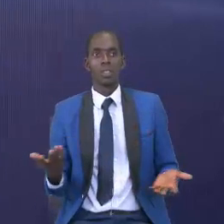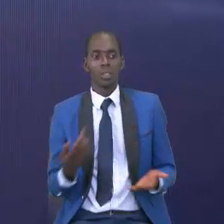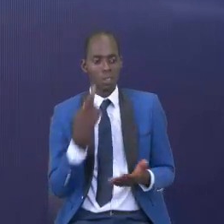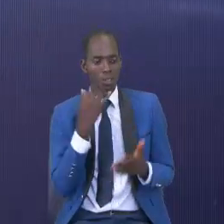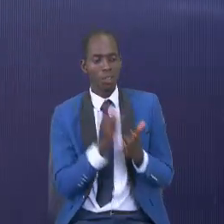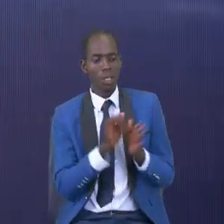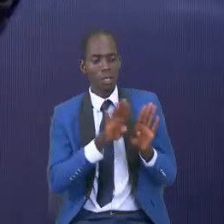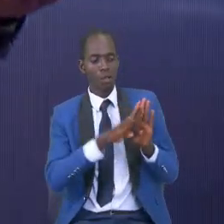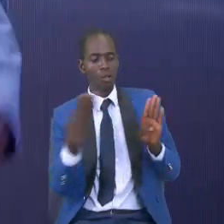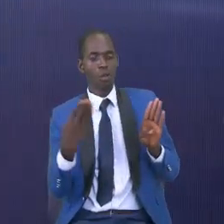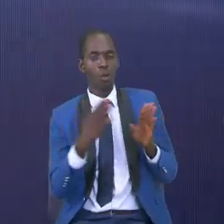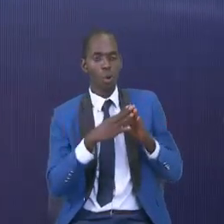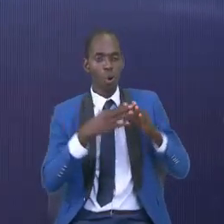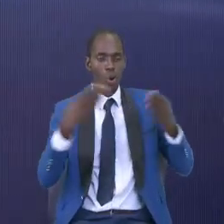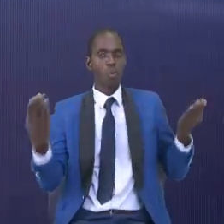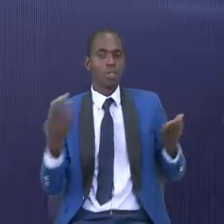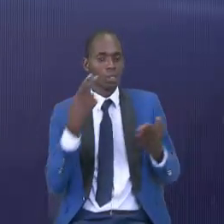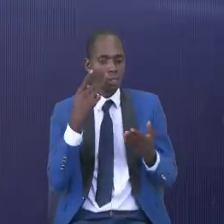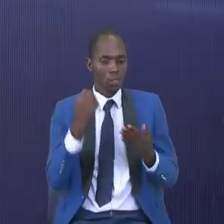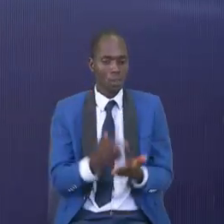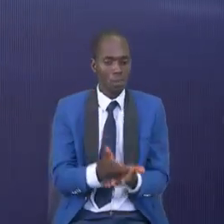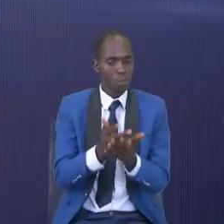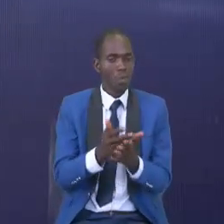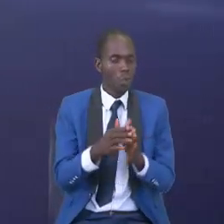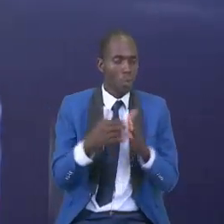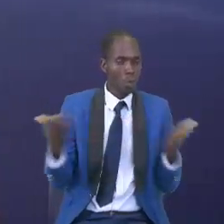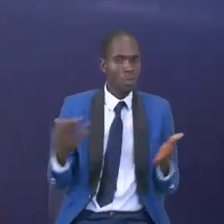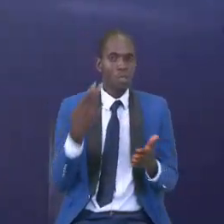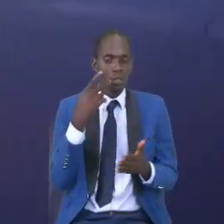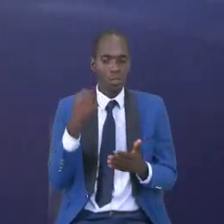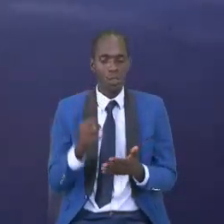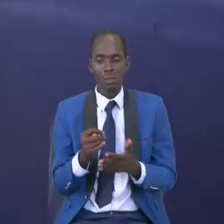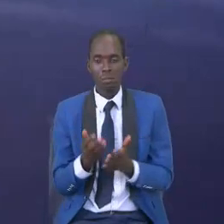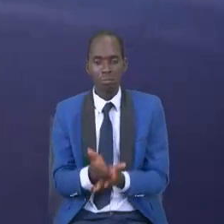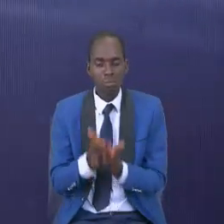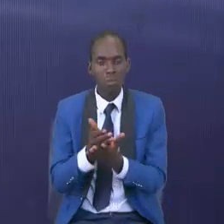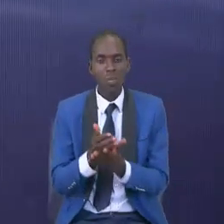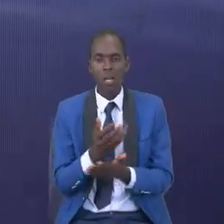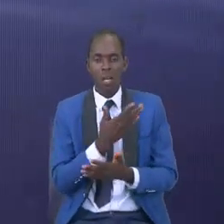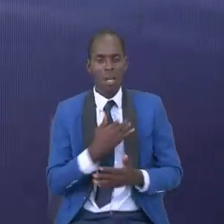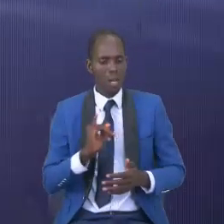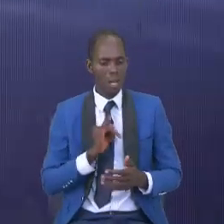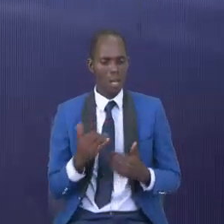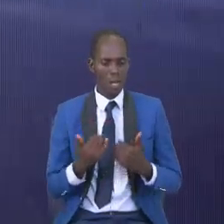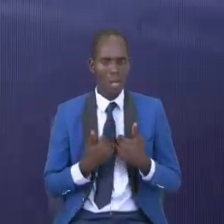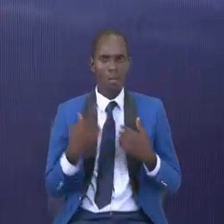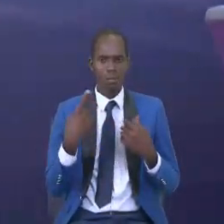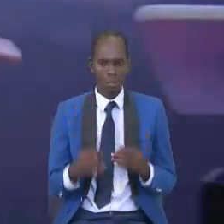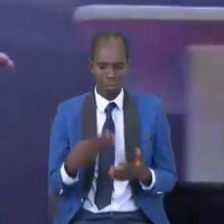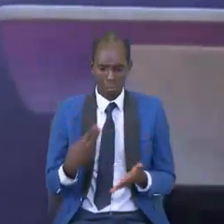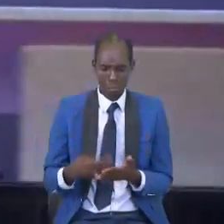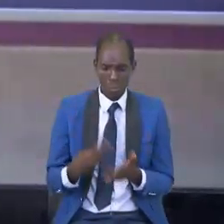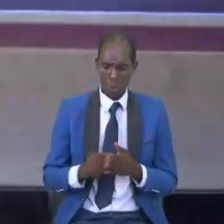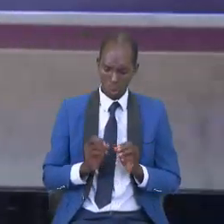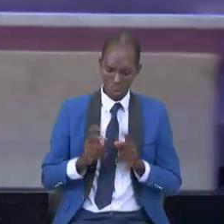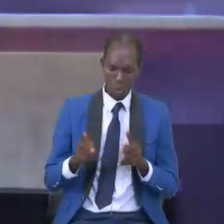door opening, and look at the boat available, and look at the sailors available, and look, and I have the right amount to pay, and